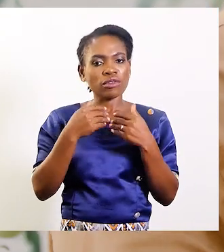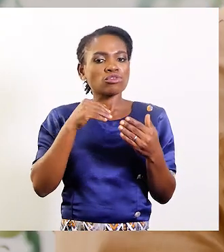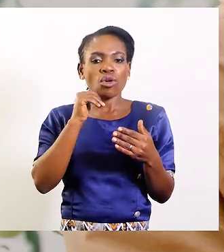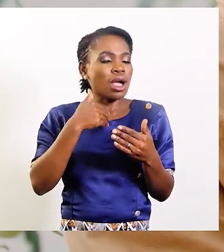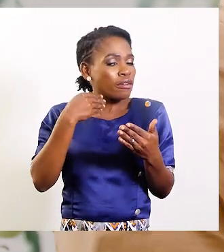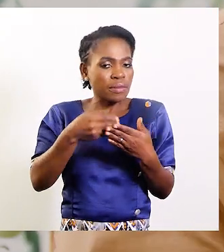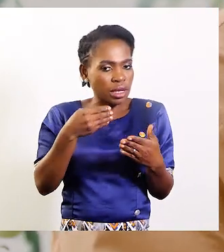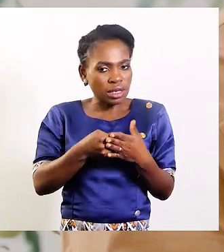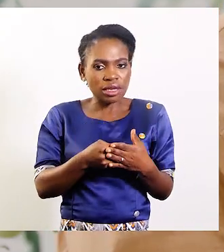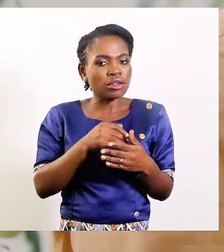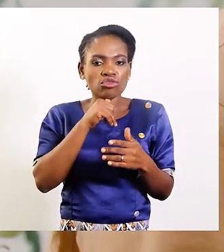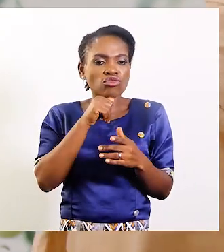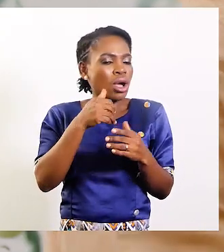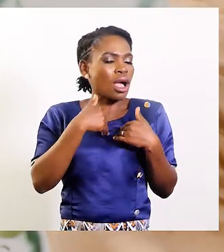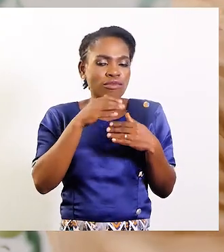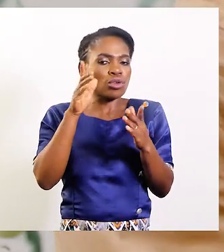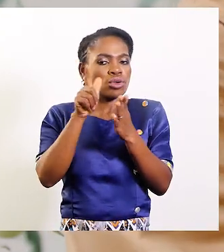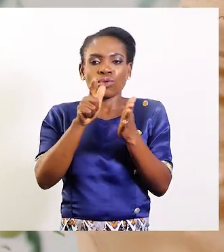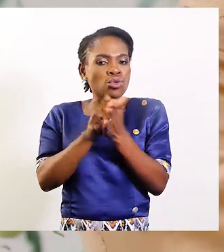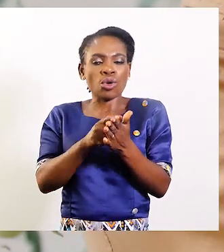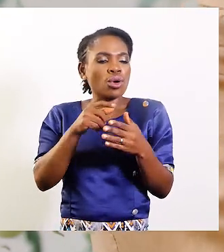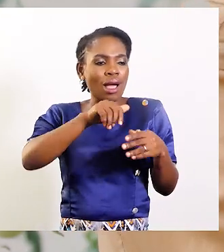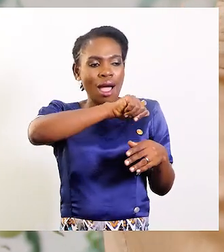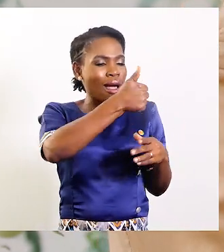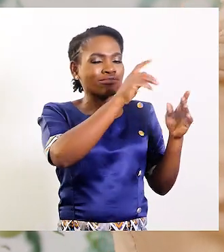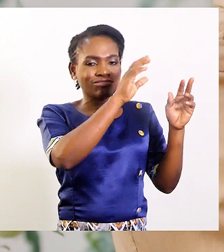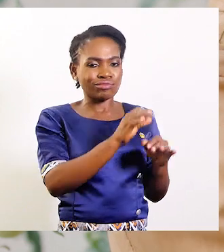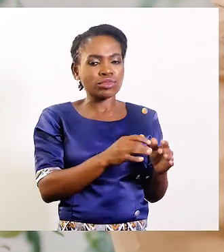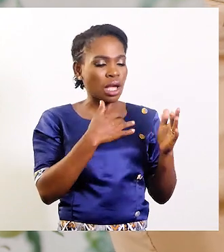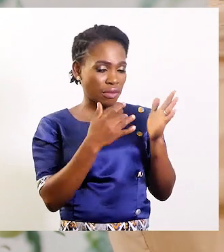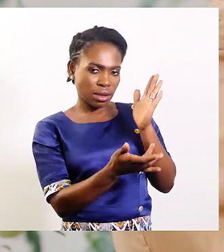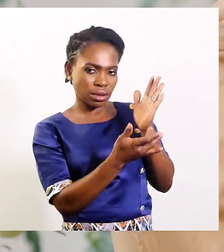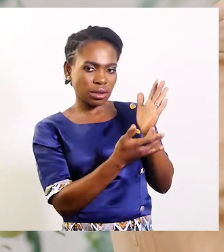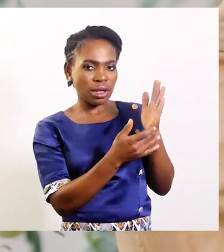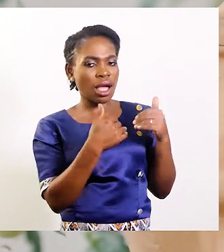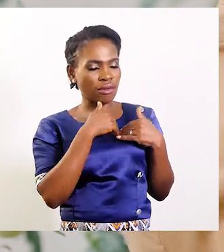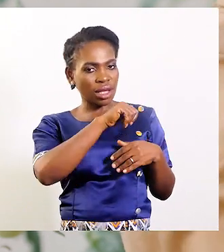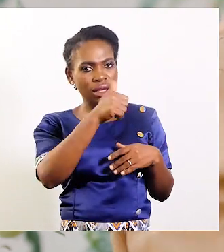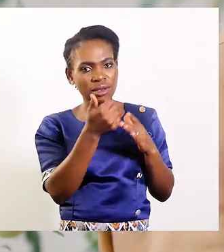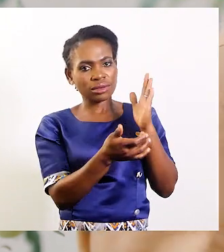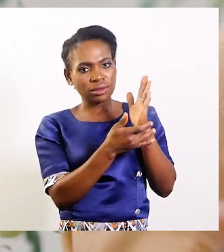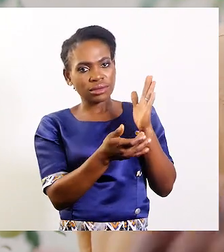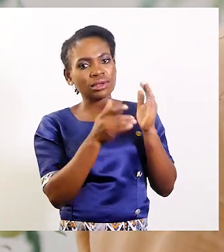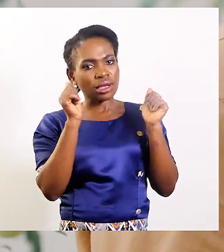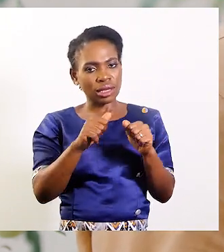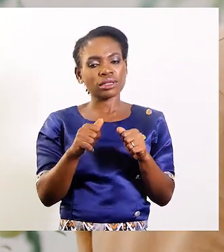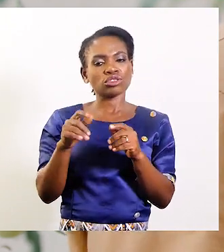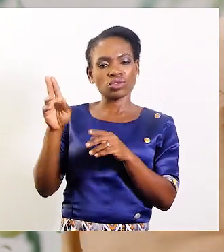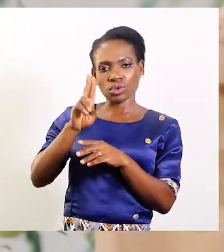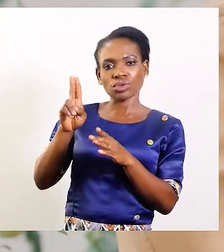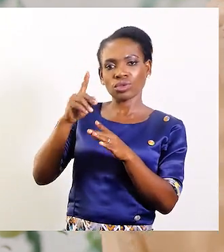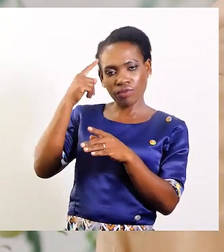start, it doesn't limit you. And of course, some of the technologies or the technologies can also be applied on the open